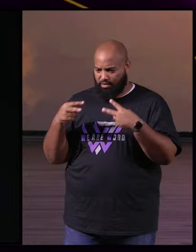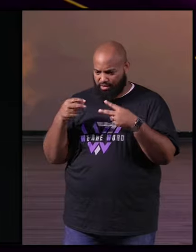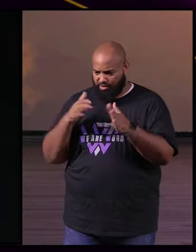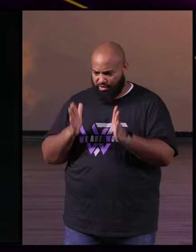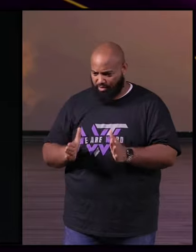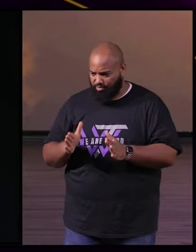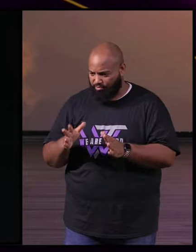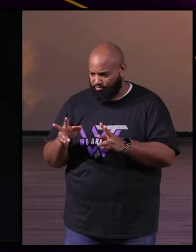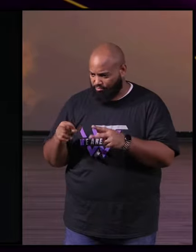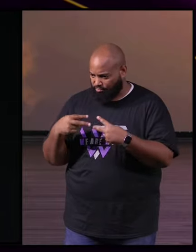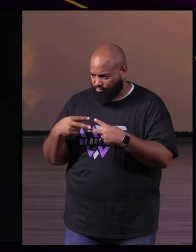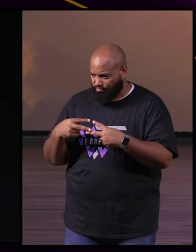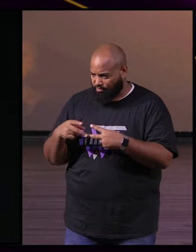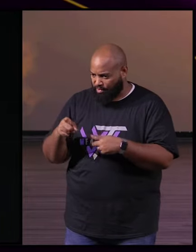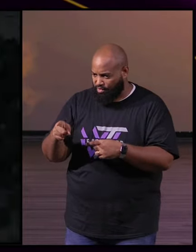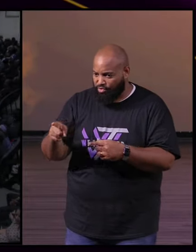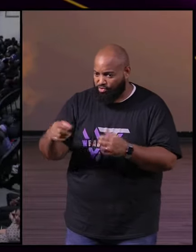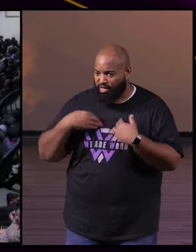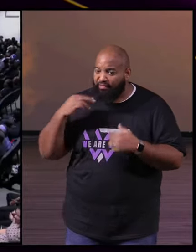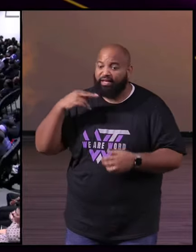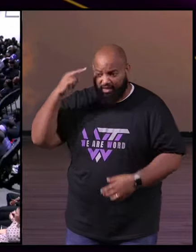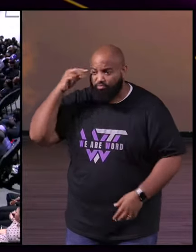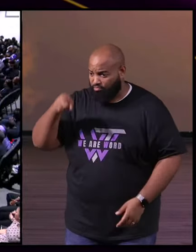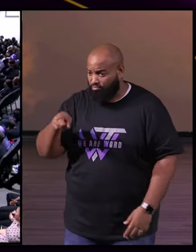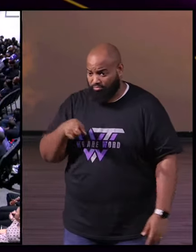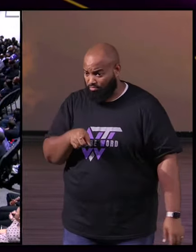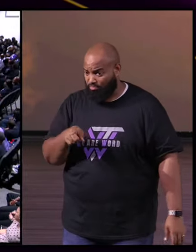to you for a moment. Is their head on their shoulders?